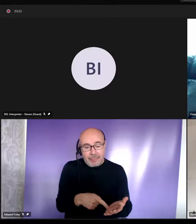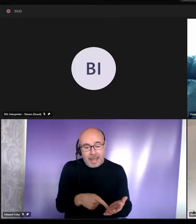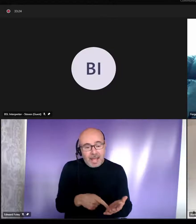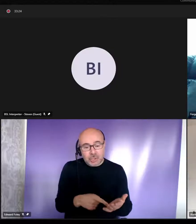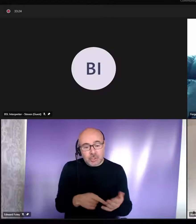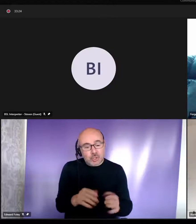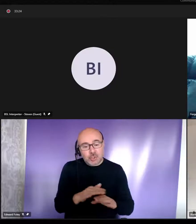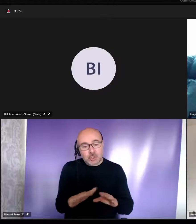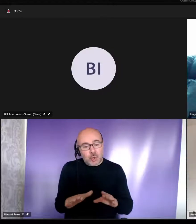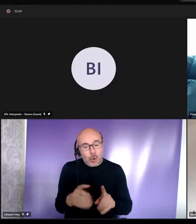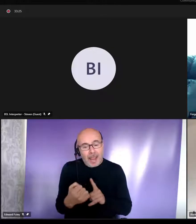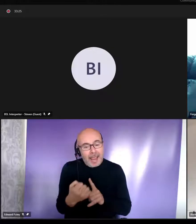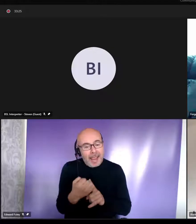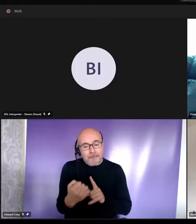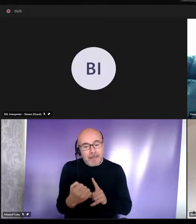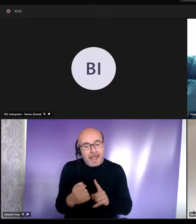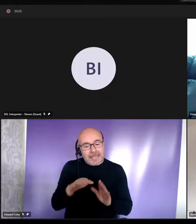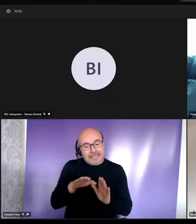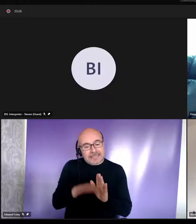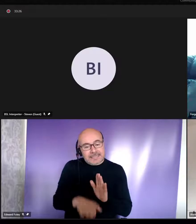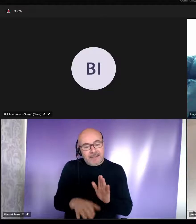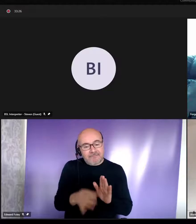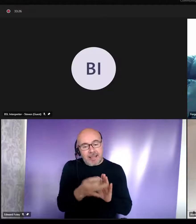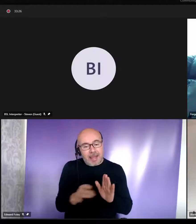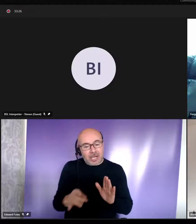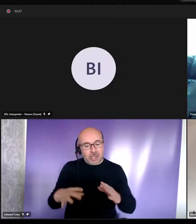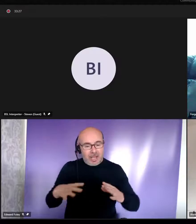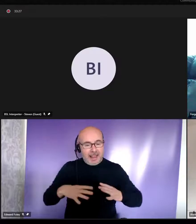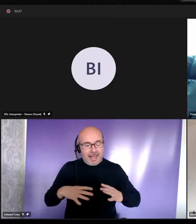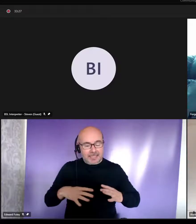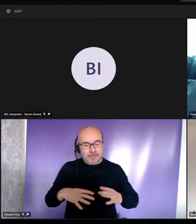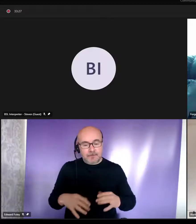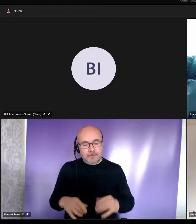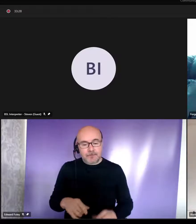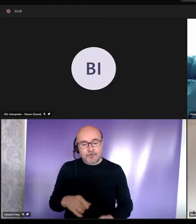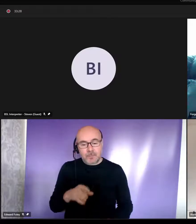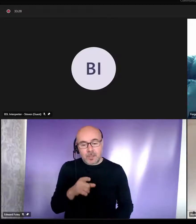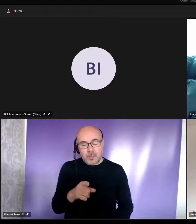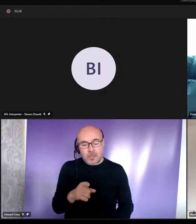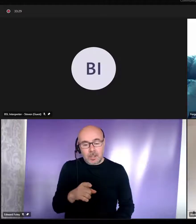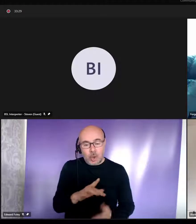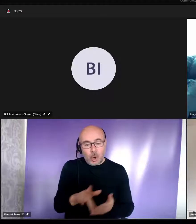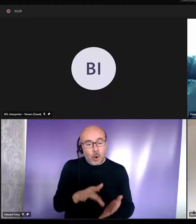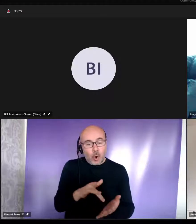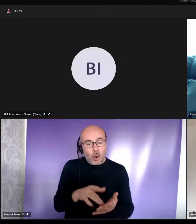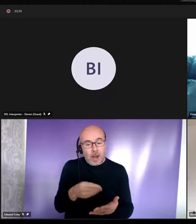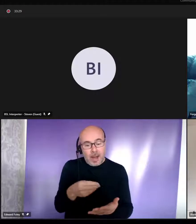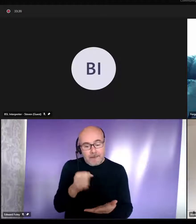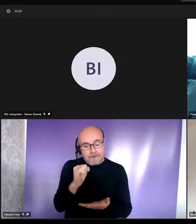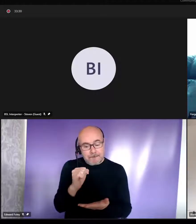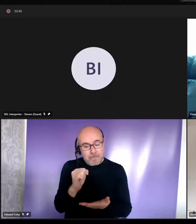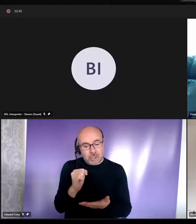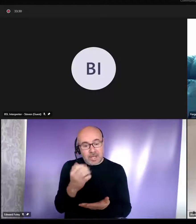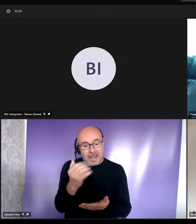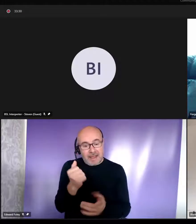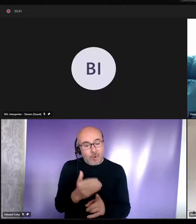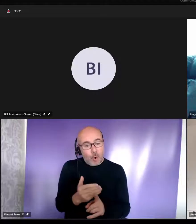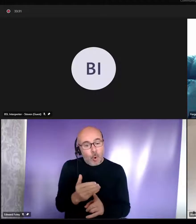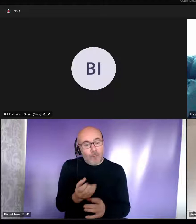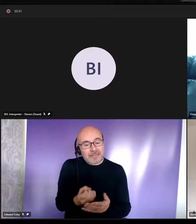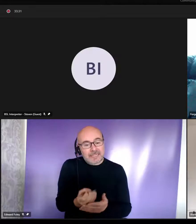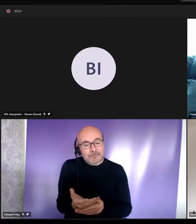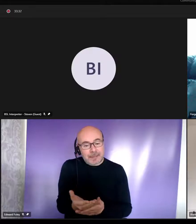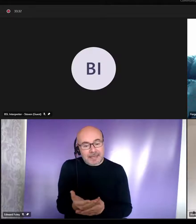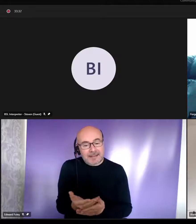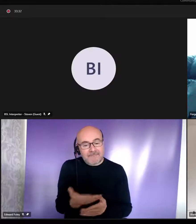impact for South Lanarkshire Leisure as at the 13th of August. The core budget for the resource has a minor overspend position at the 13th